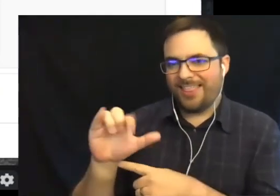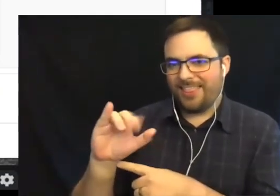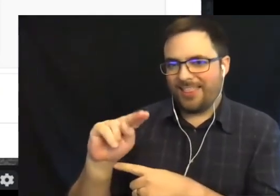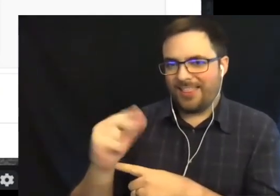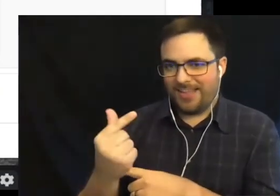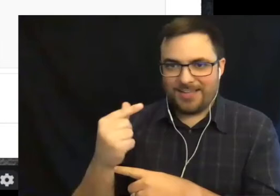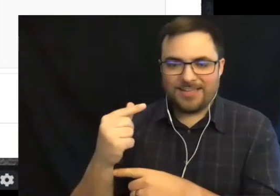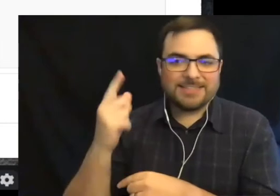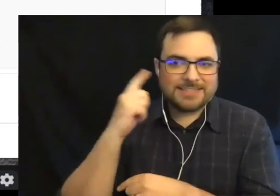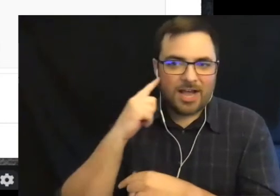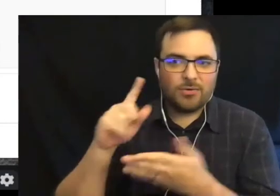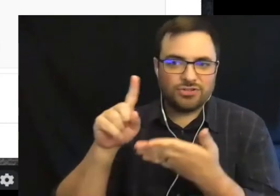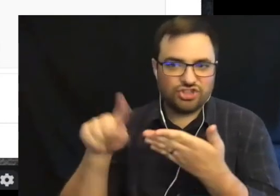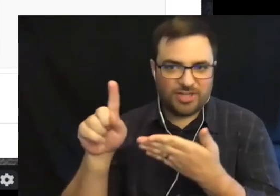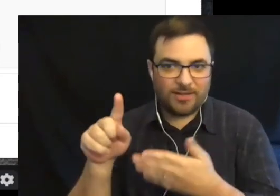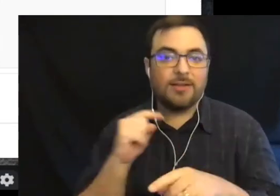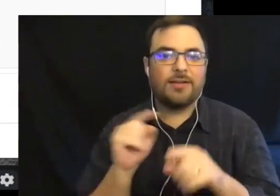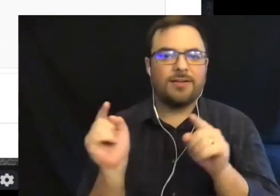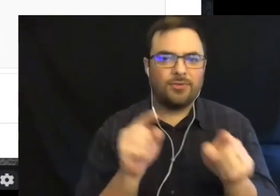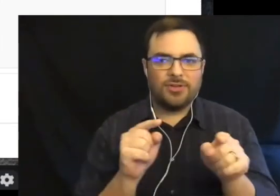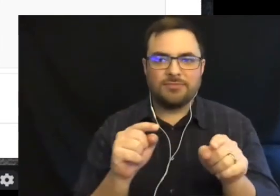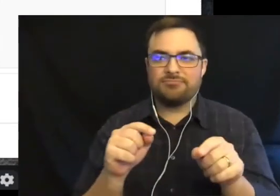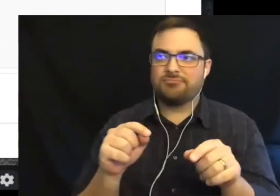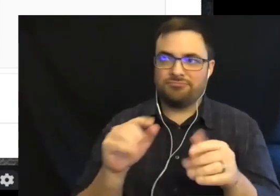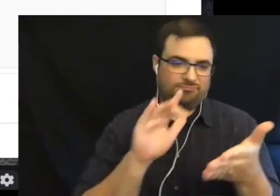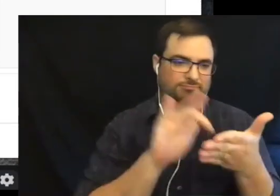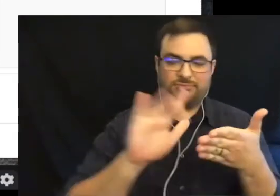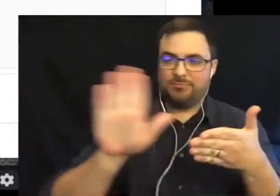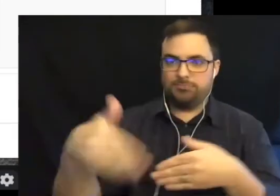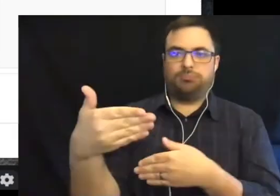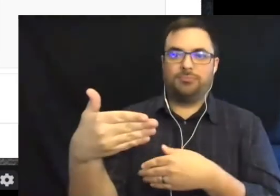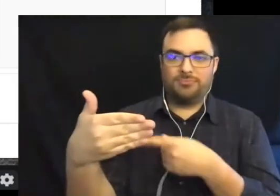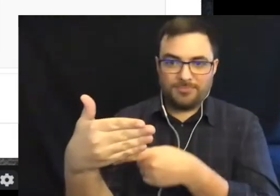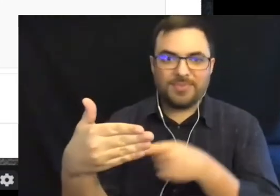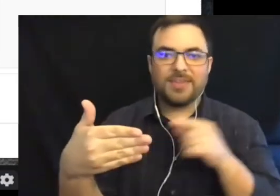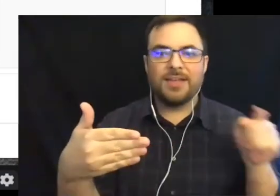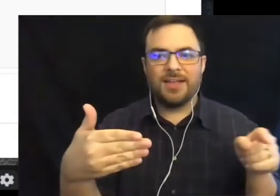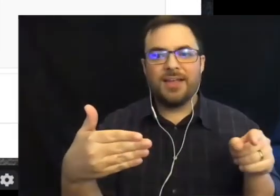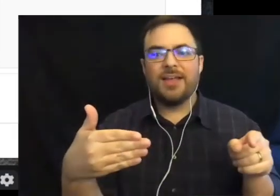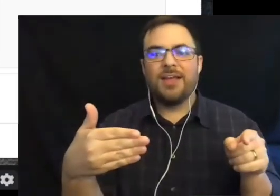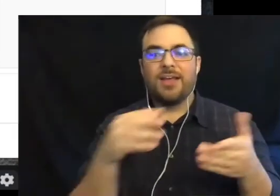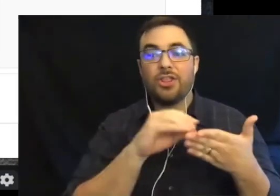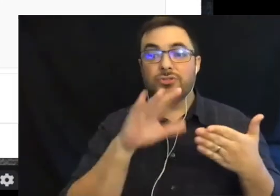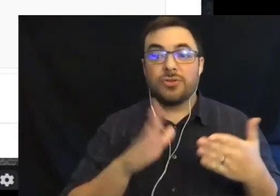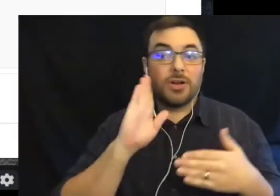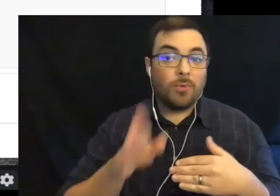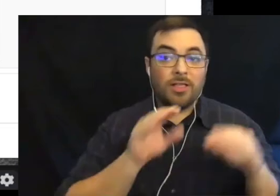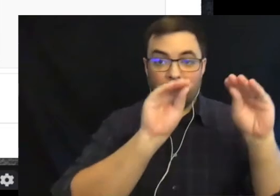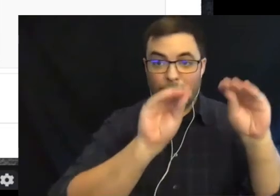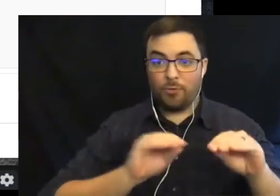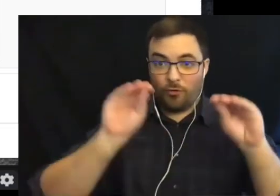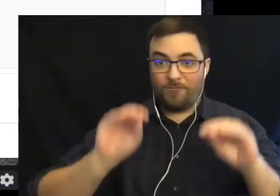I would bring him to this slide, and then I would do the sound check. And then he's going to want to move these cards to the sound